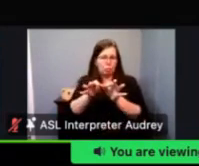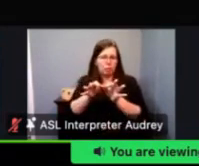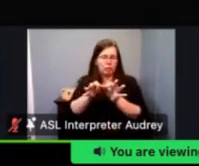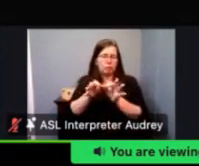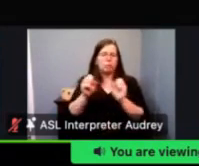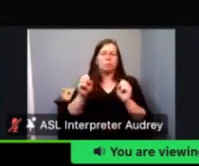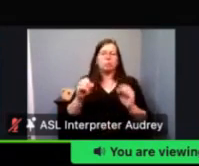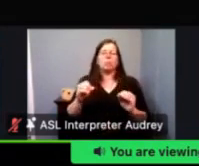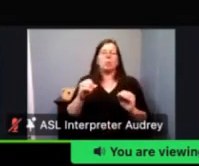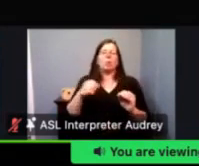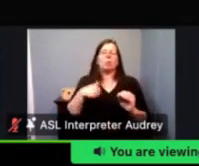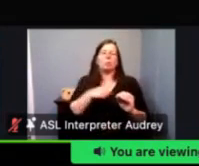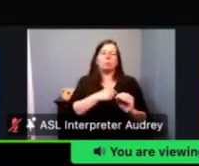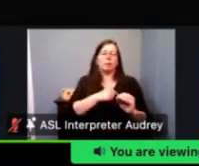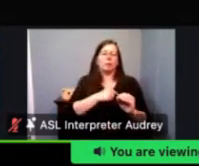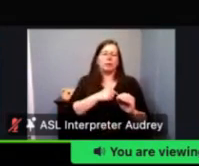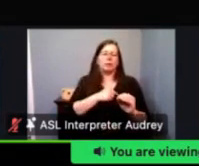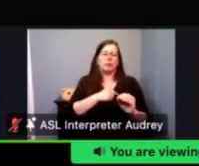so we're